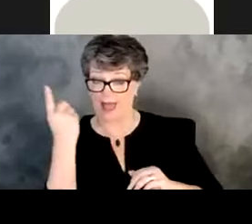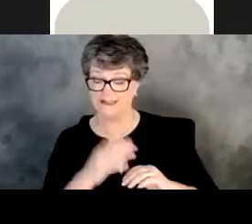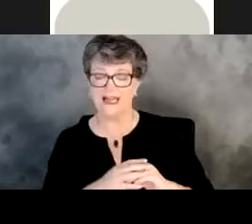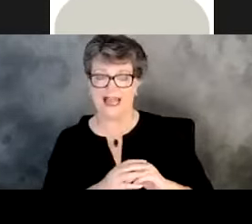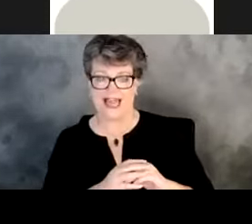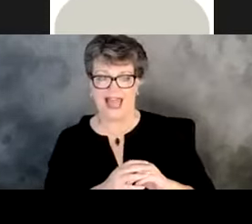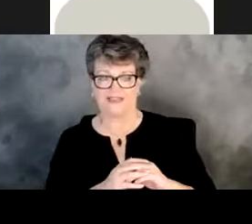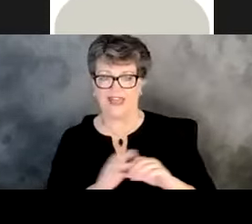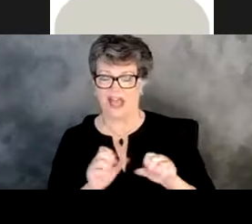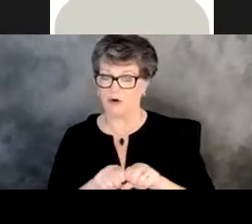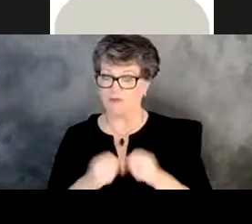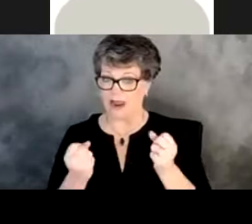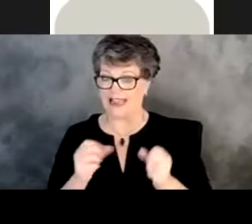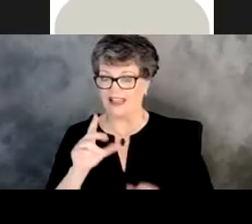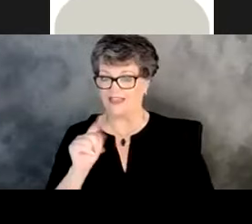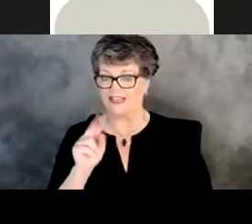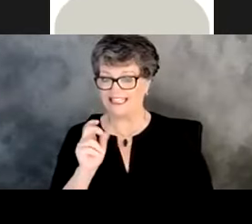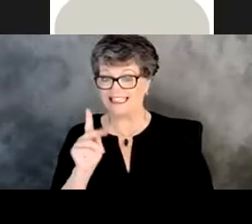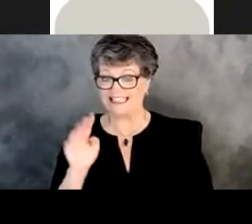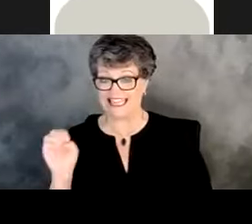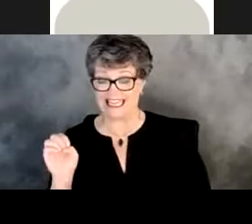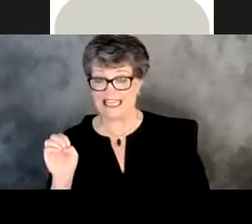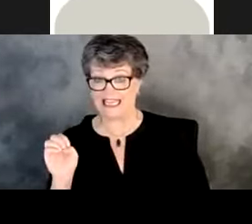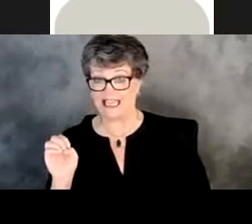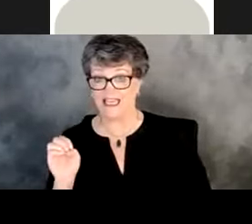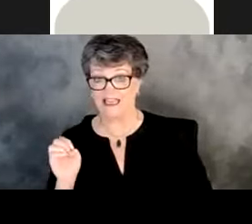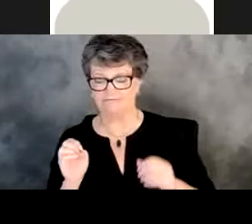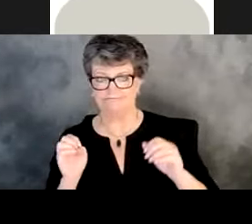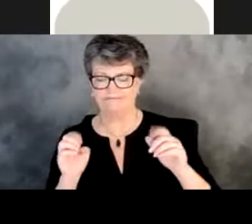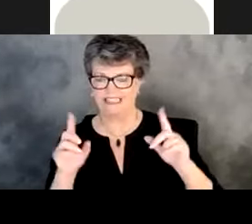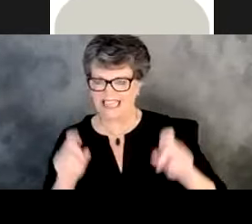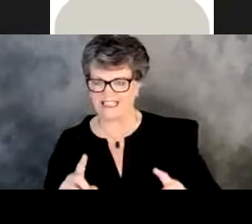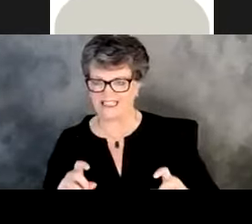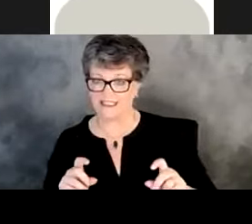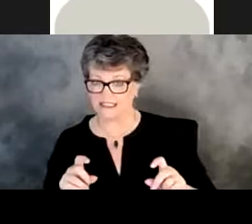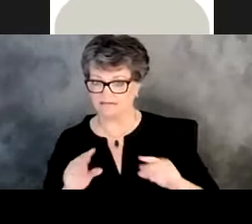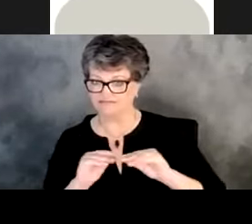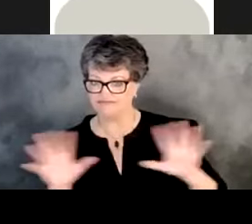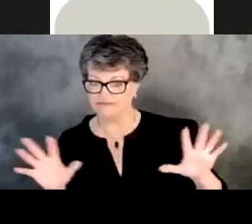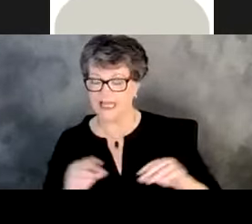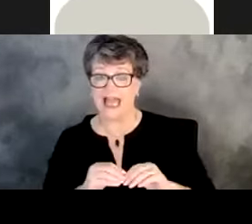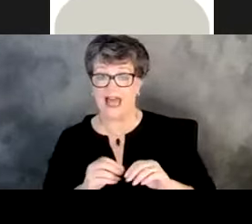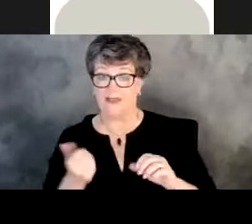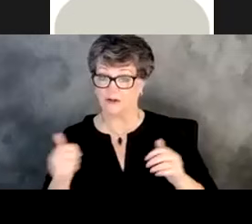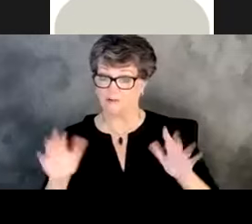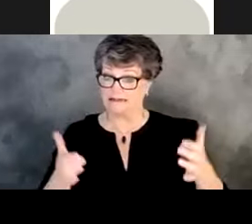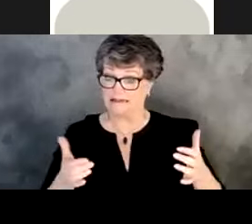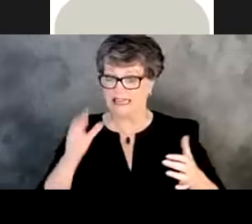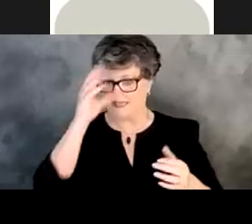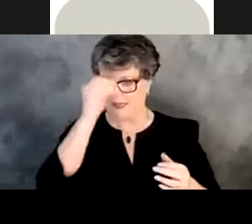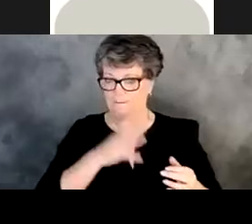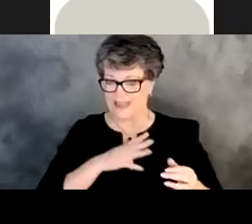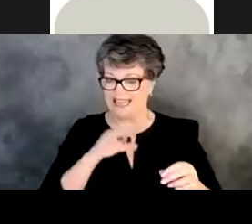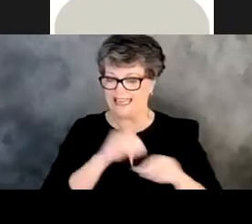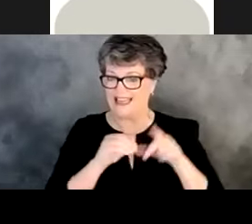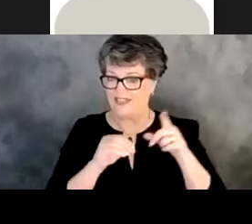Tuskegee syphilis experiment. And there's been a large segment of the population that believe that the men in the Tuskegee